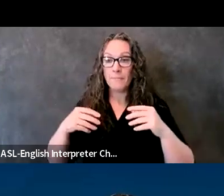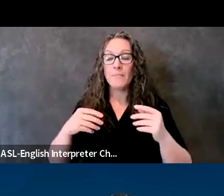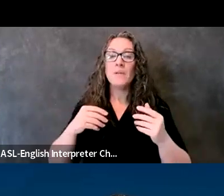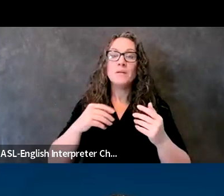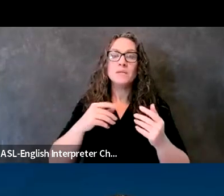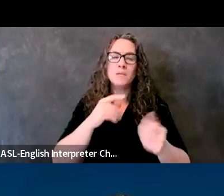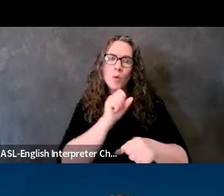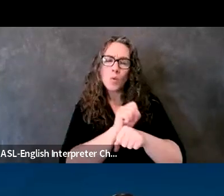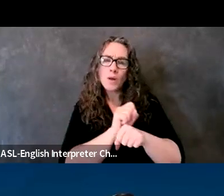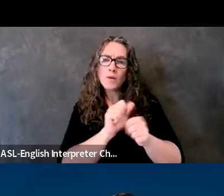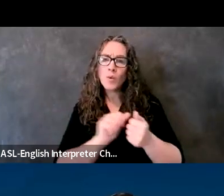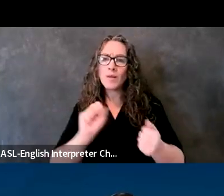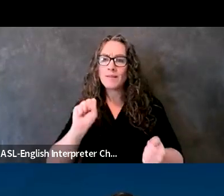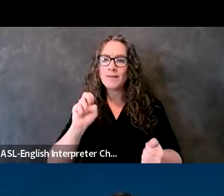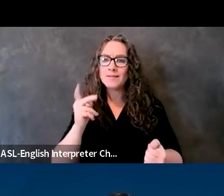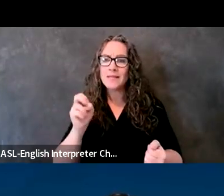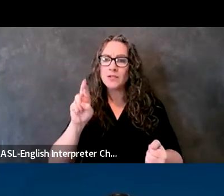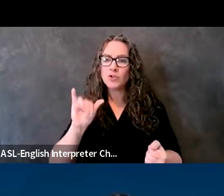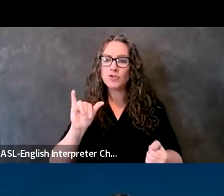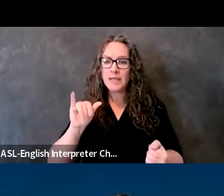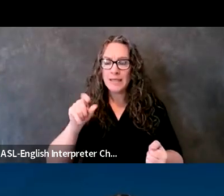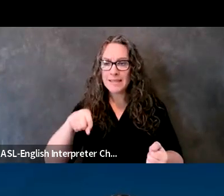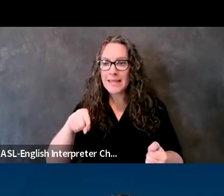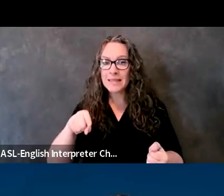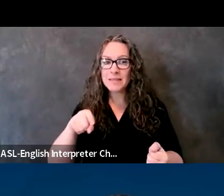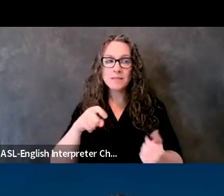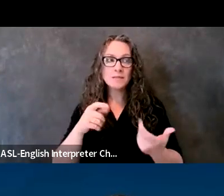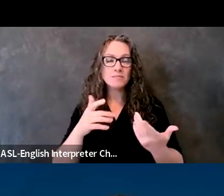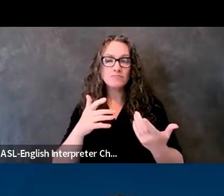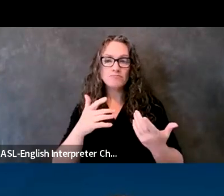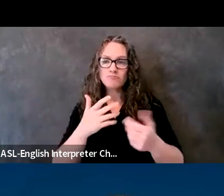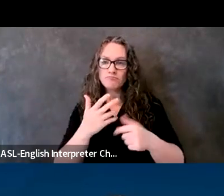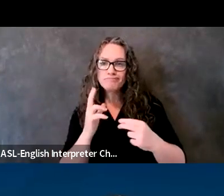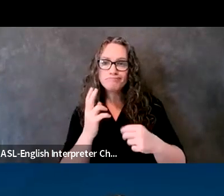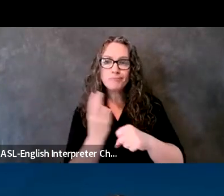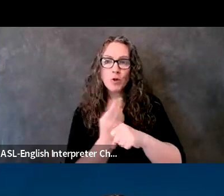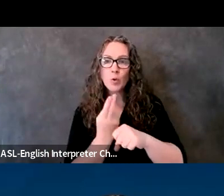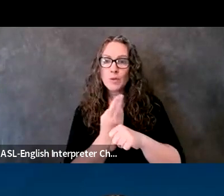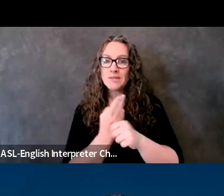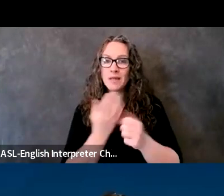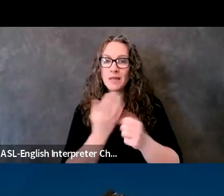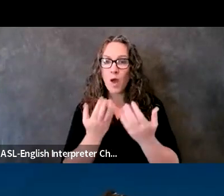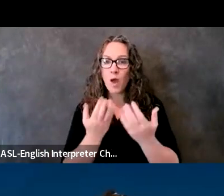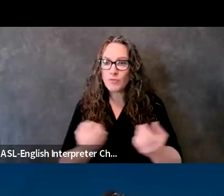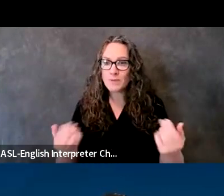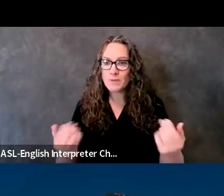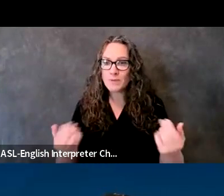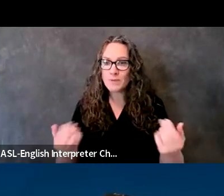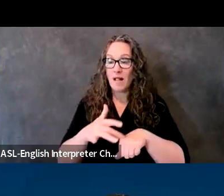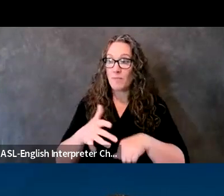utilizing the resources that are available to make someone feel welcome and know